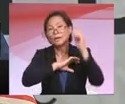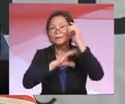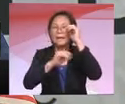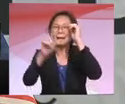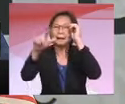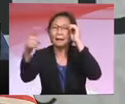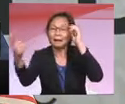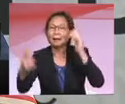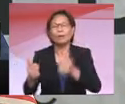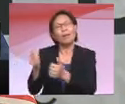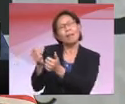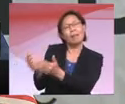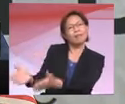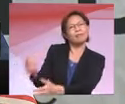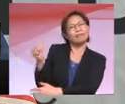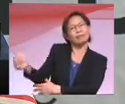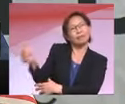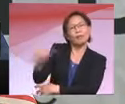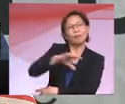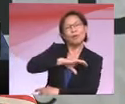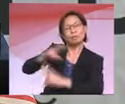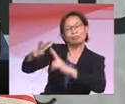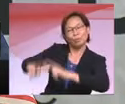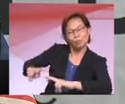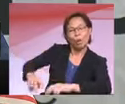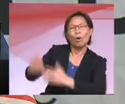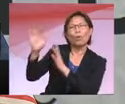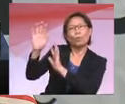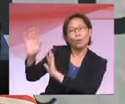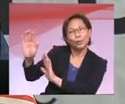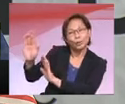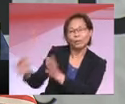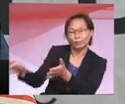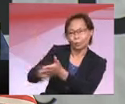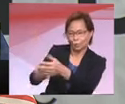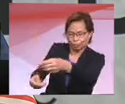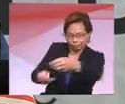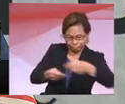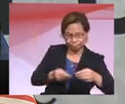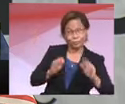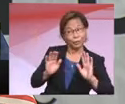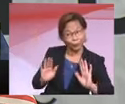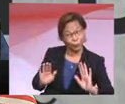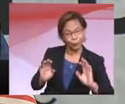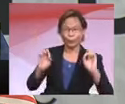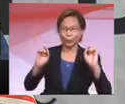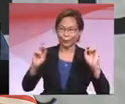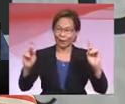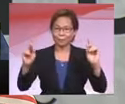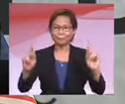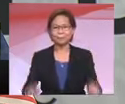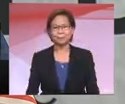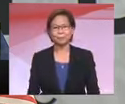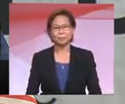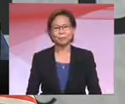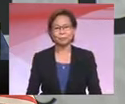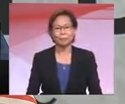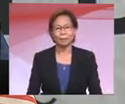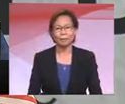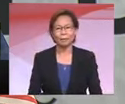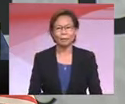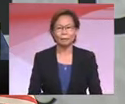think we leave it to the police to investigate this case, and then we wait for the report from the police. Okay, thanks.